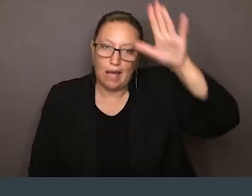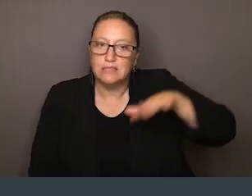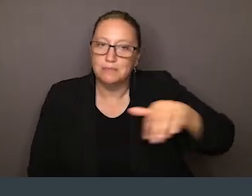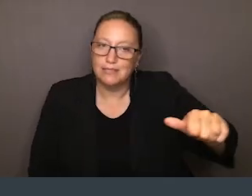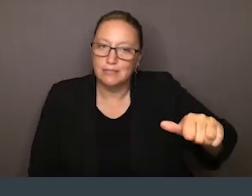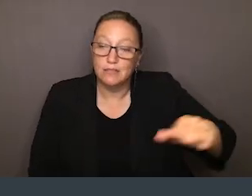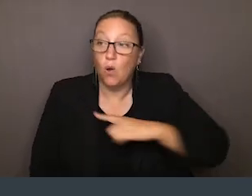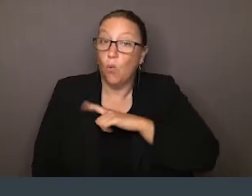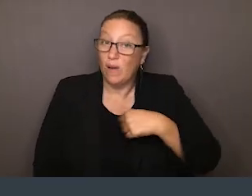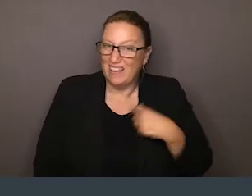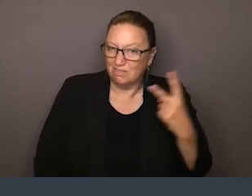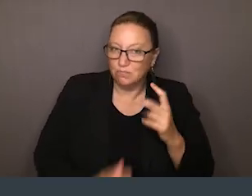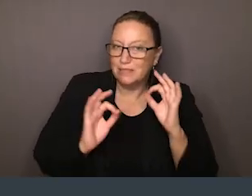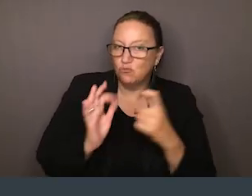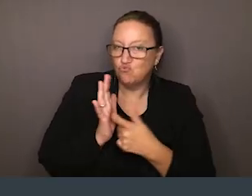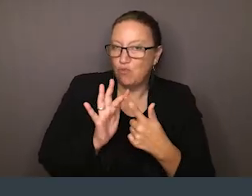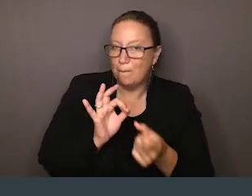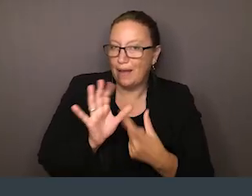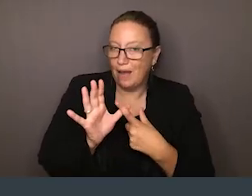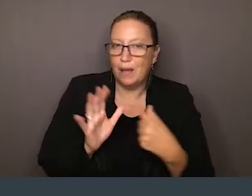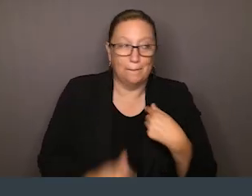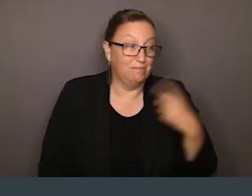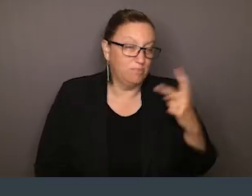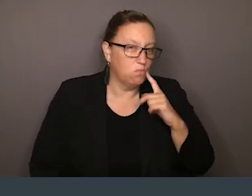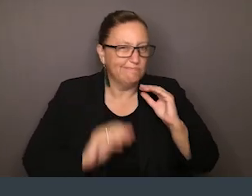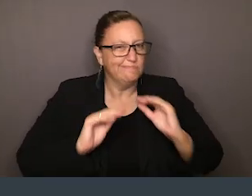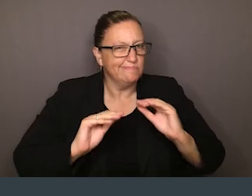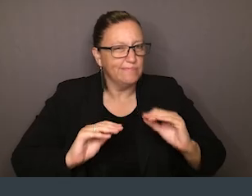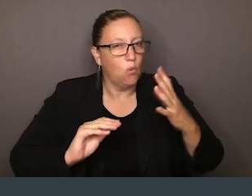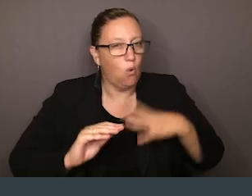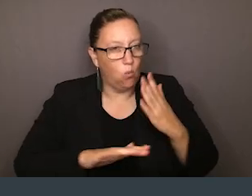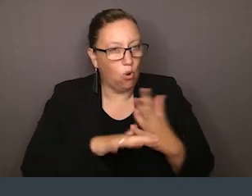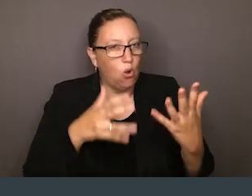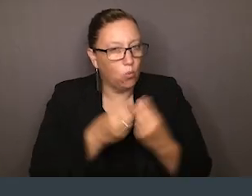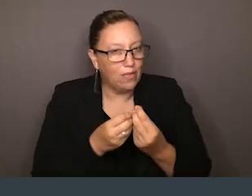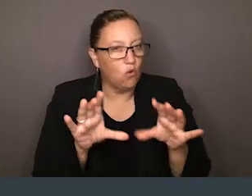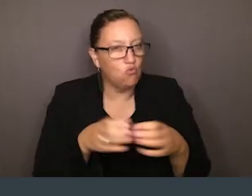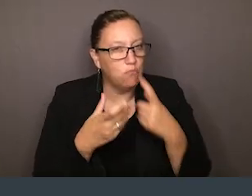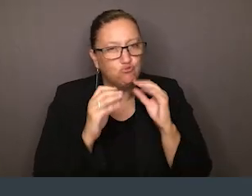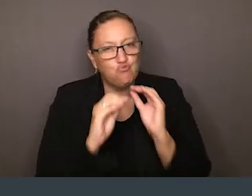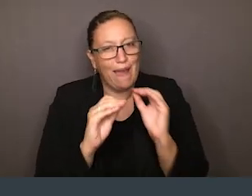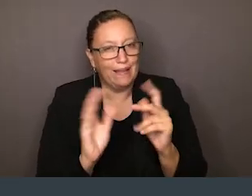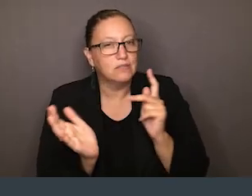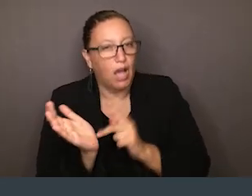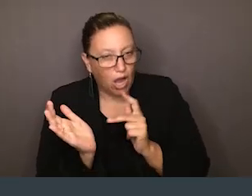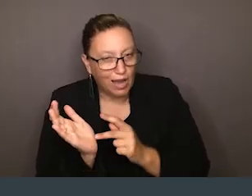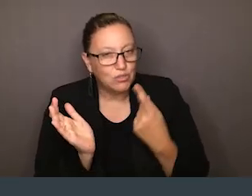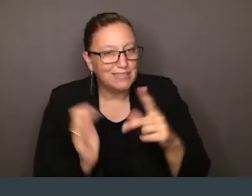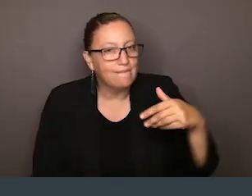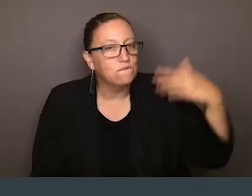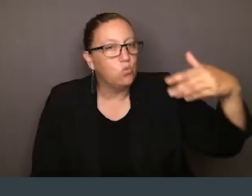passionate of working very closely with a group that is trying to develop specialised training for psychiatrists and